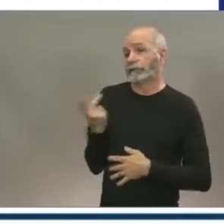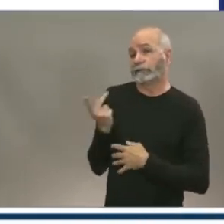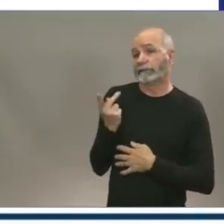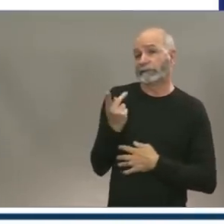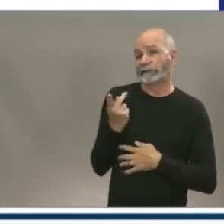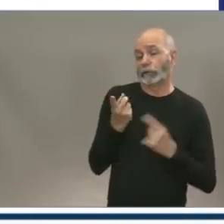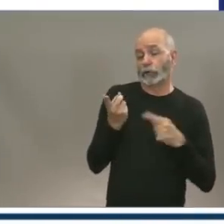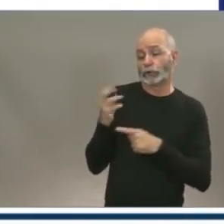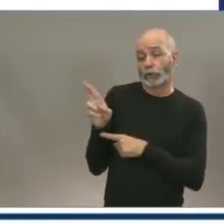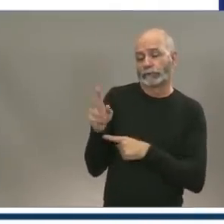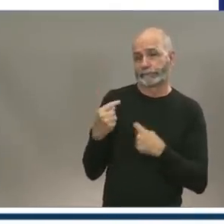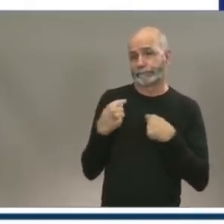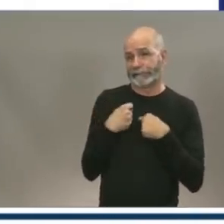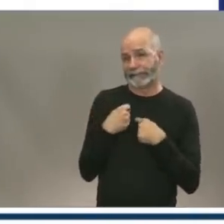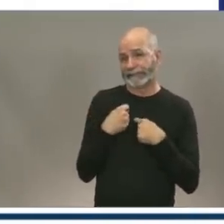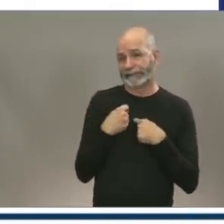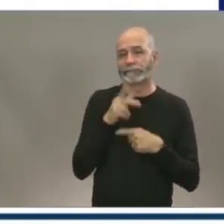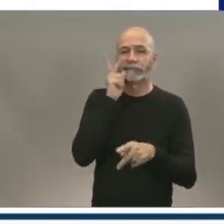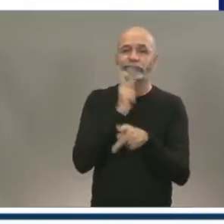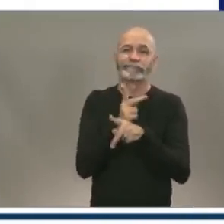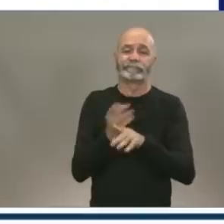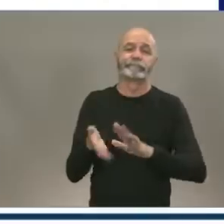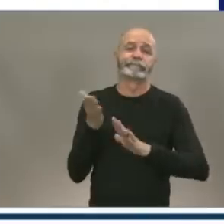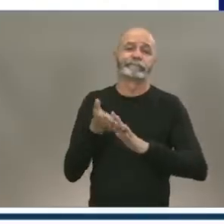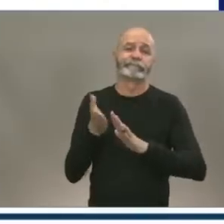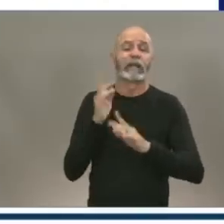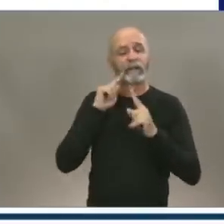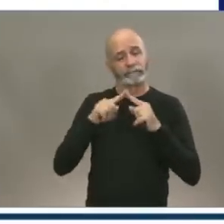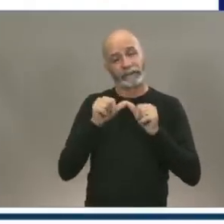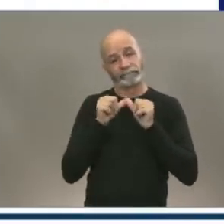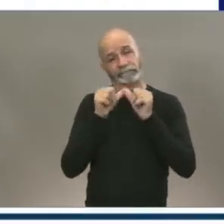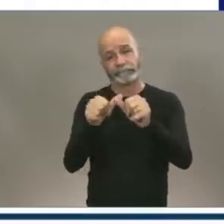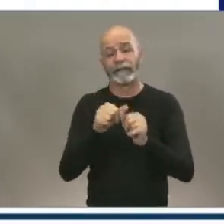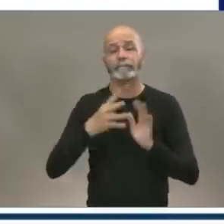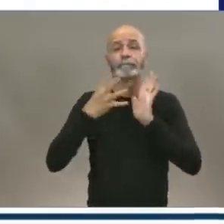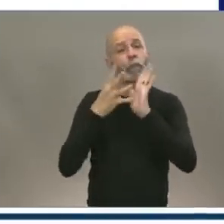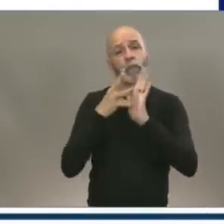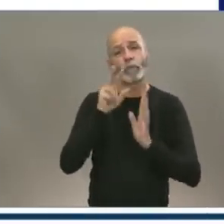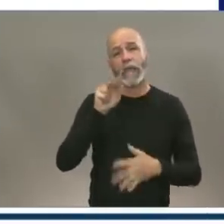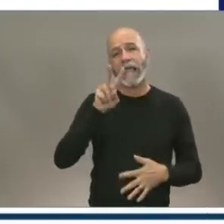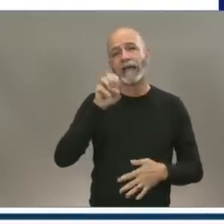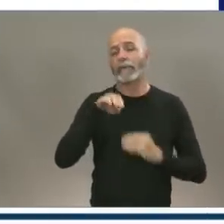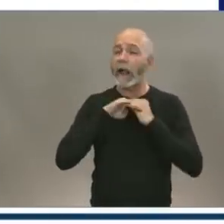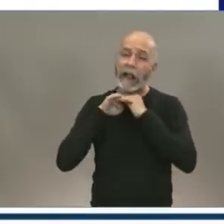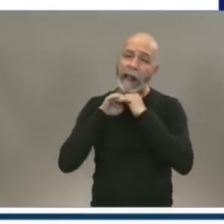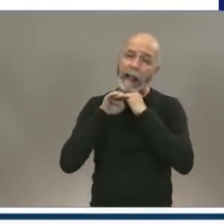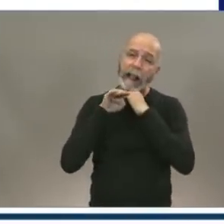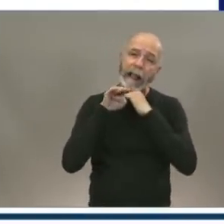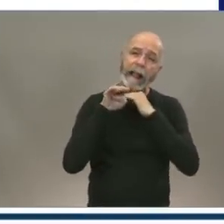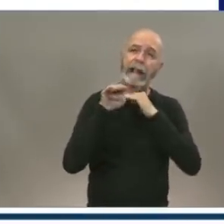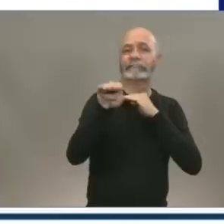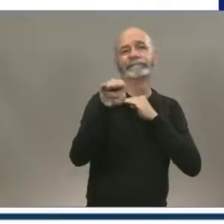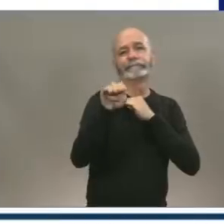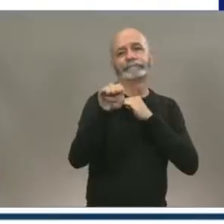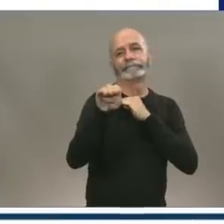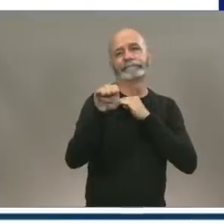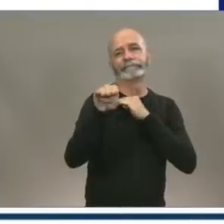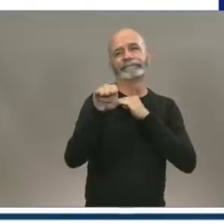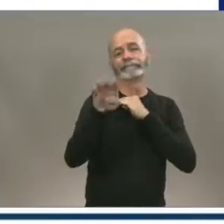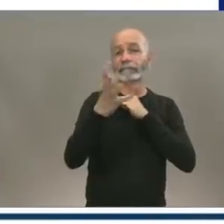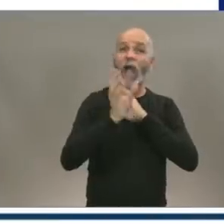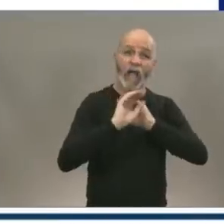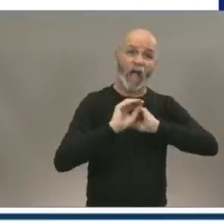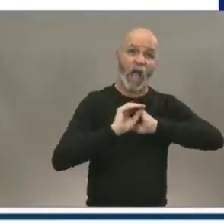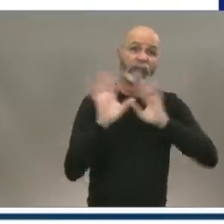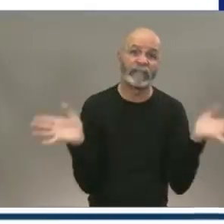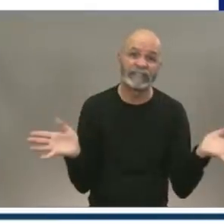wave will likely last a little longer than certainly anyone expected or wanted, but it's clear that COVID isn't